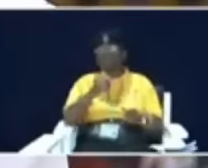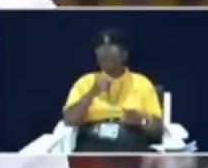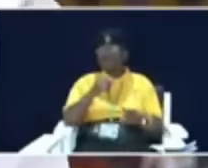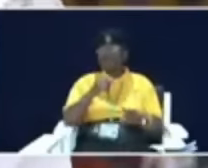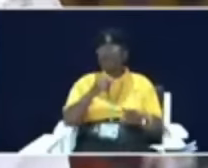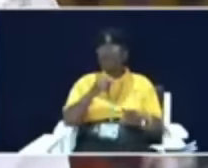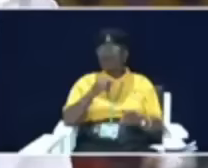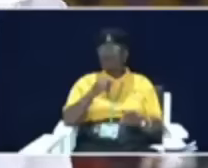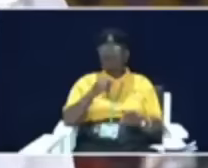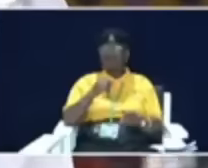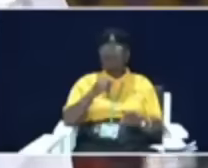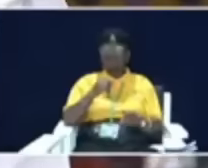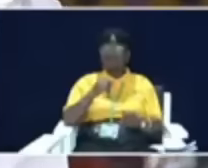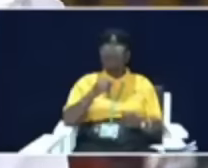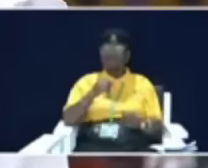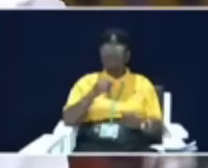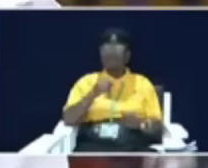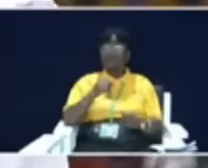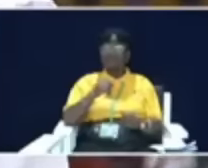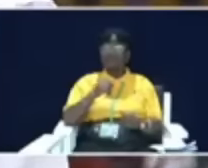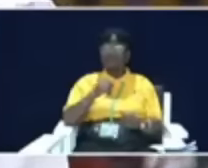not wasting time.